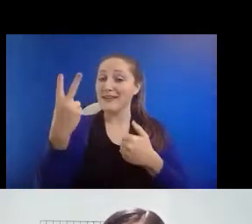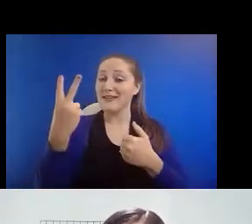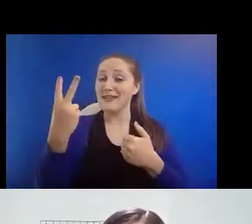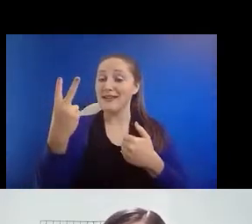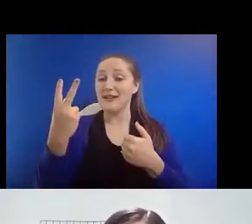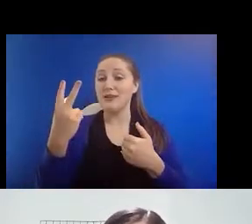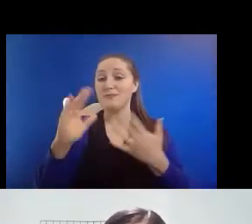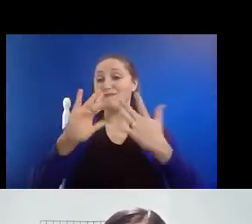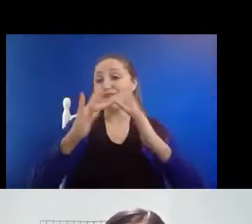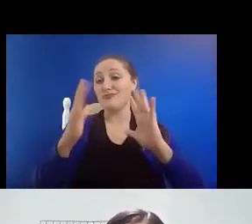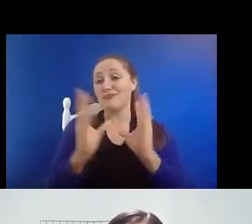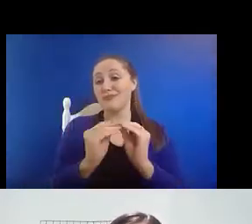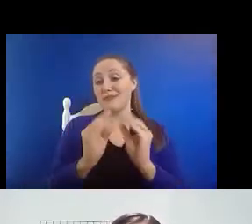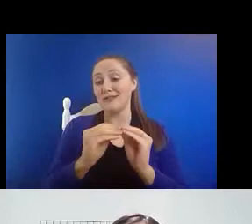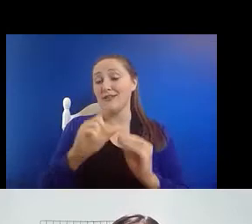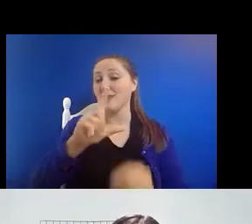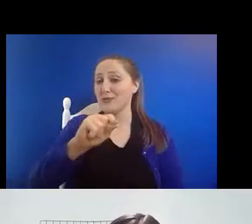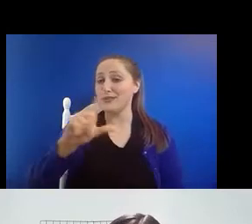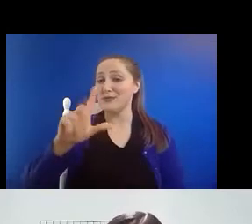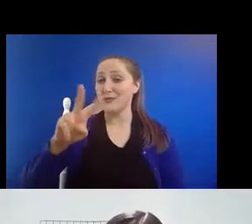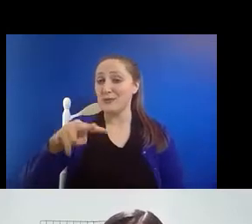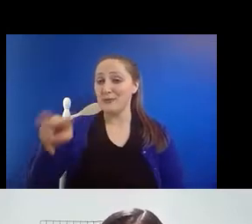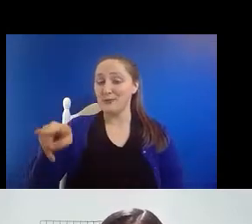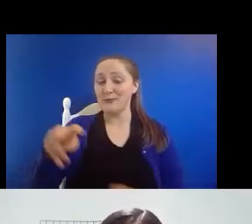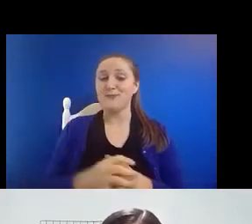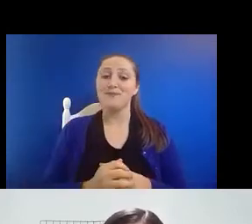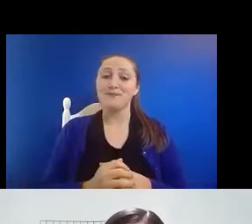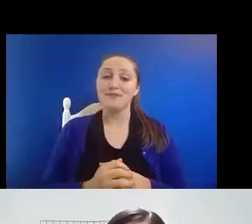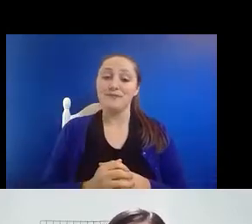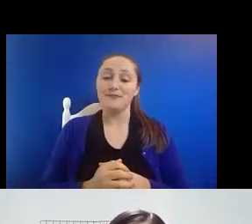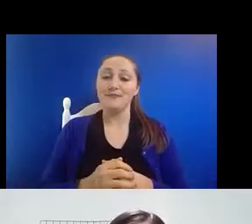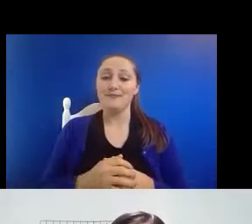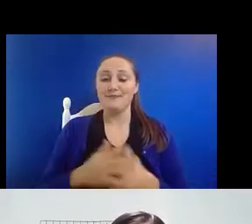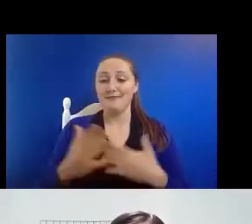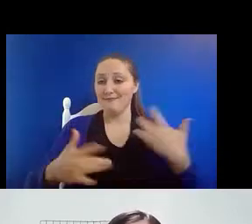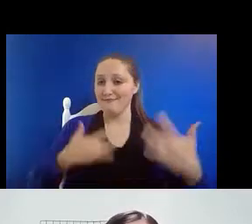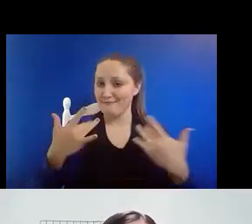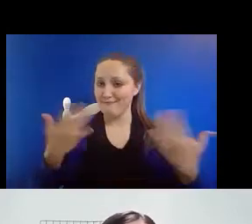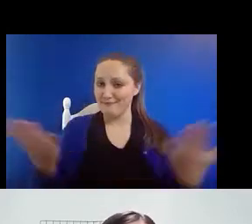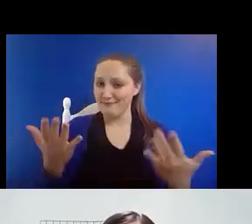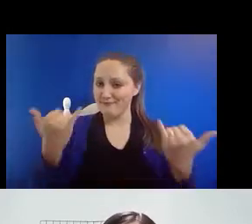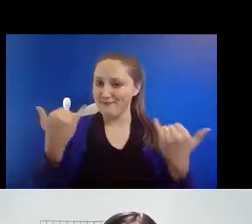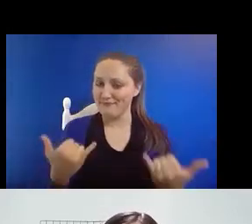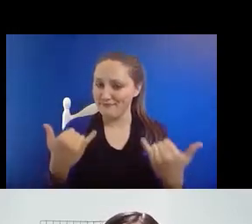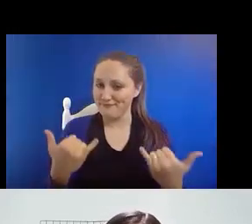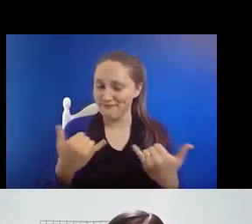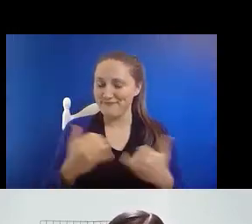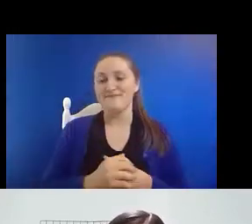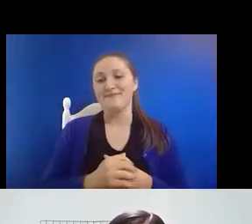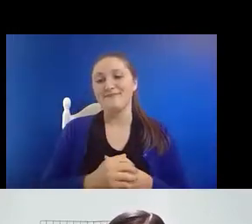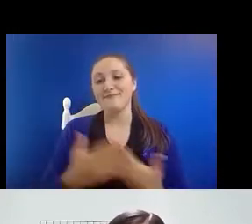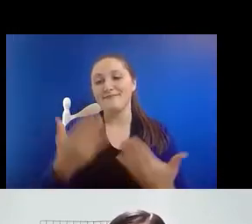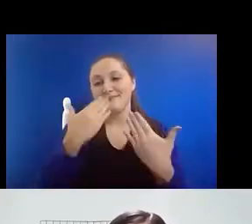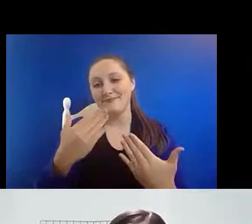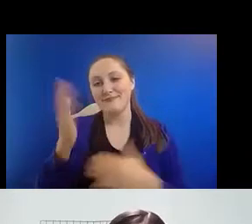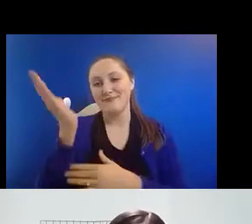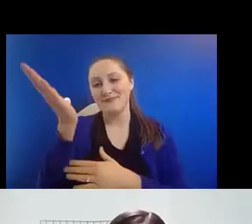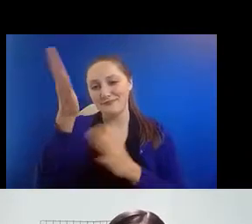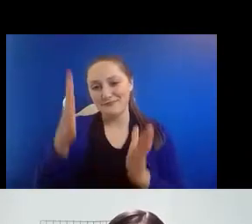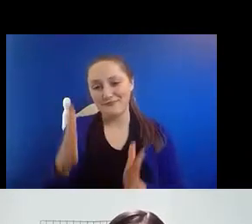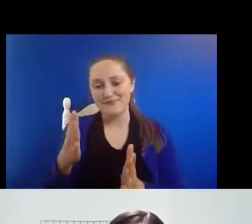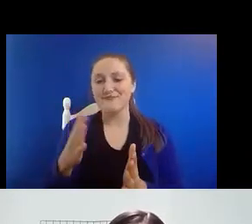of 2022. We are delighted to be here with you today, and we'd also like to thank our speakers and